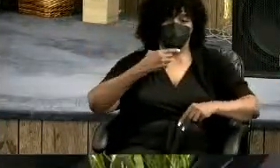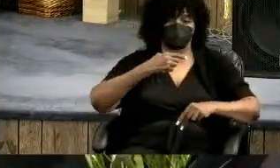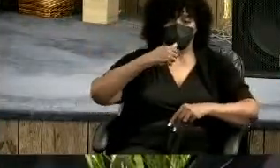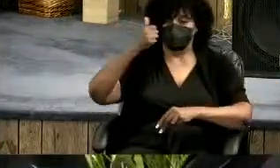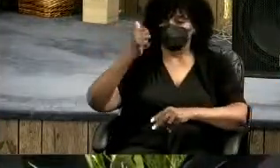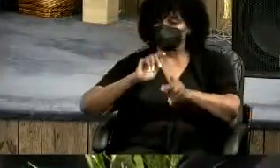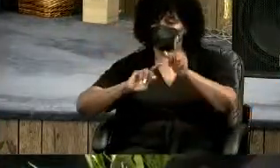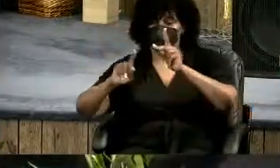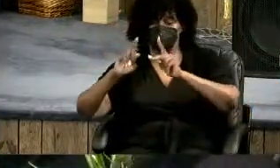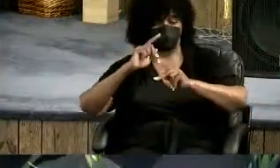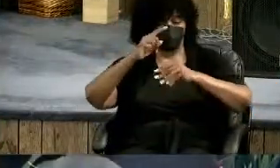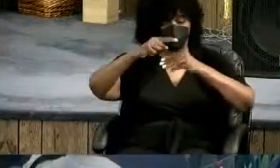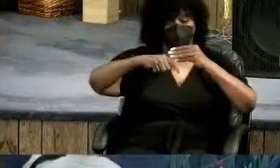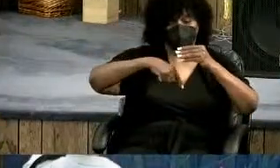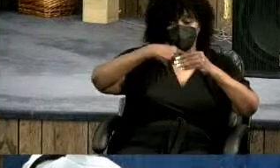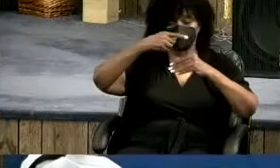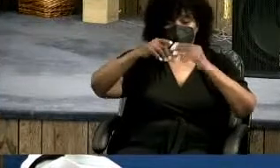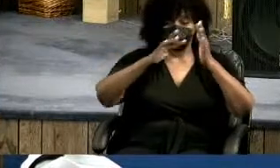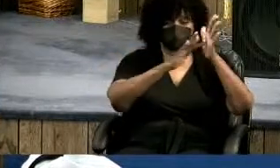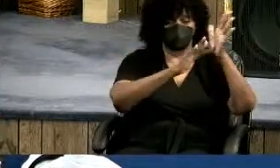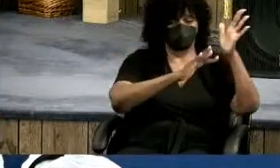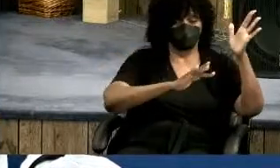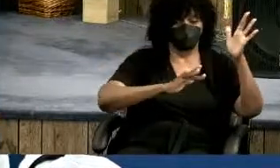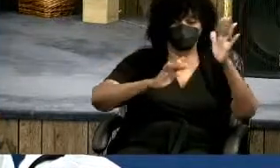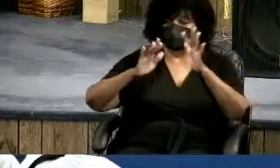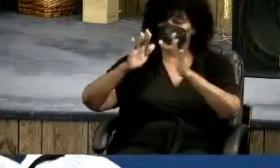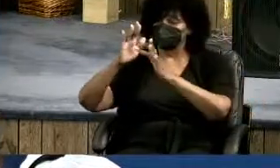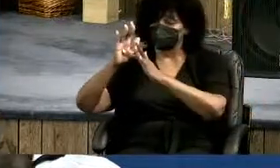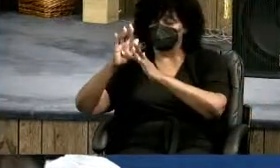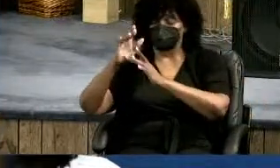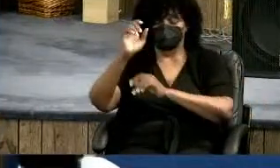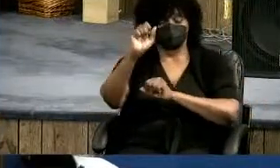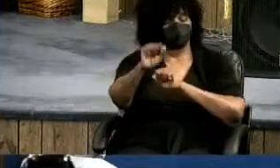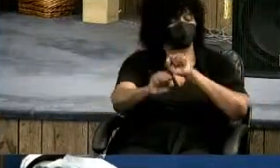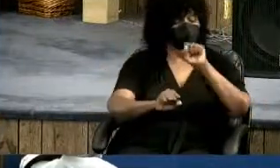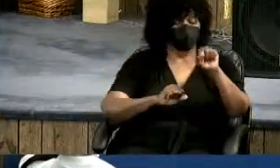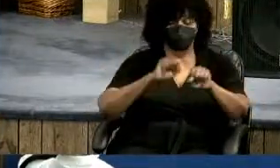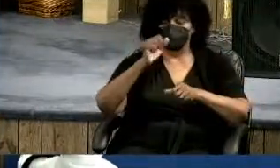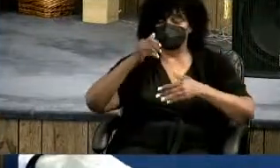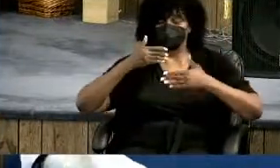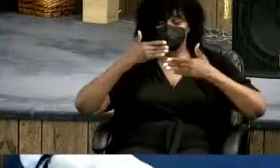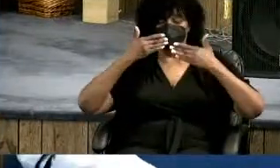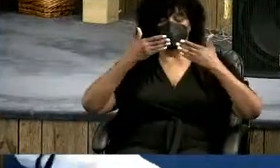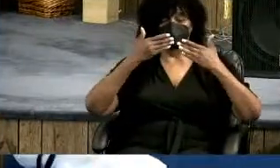Jesus. Tell somebody about Jesus. Tell somebody about Jesus. Thank you.